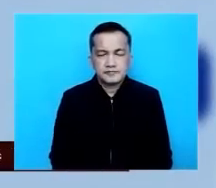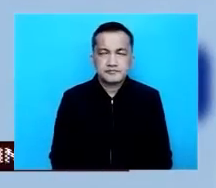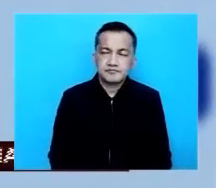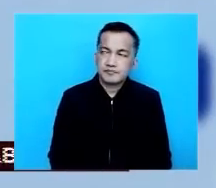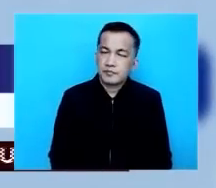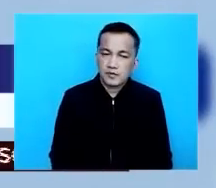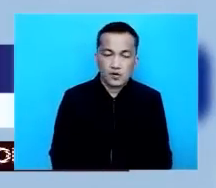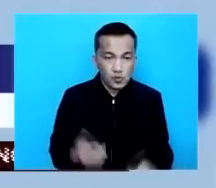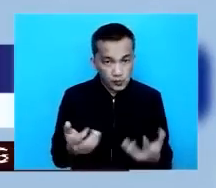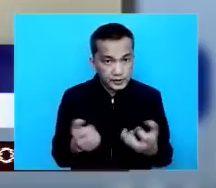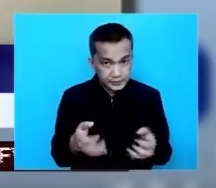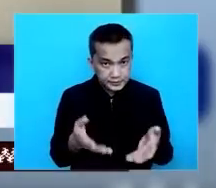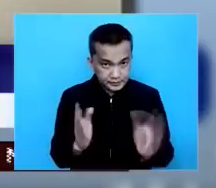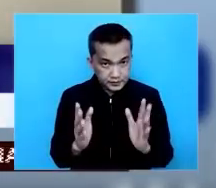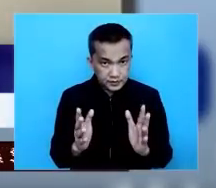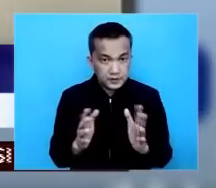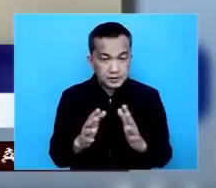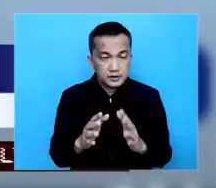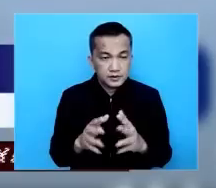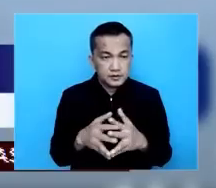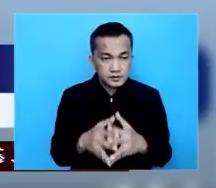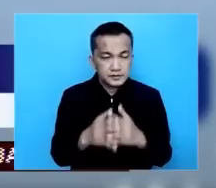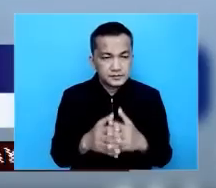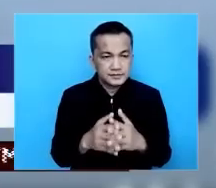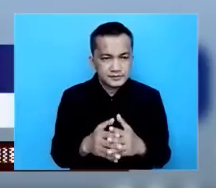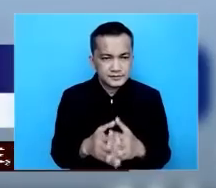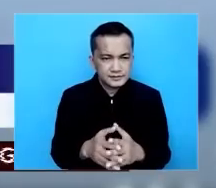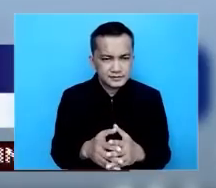want to allow the United States